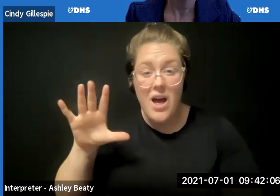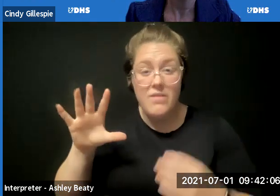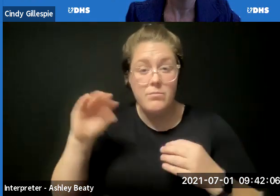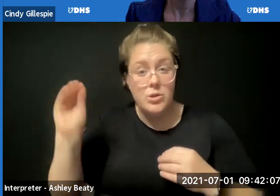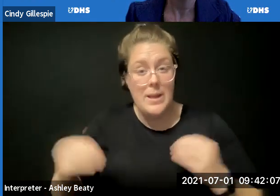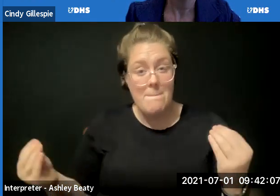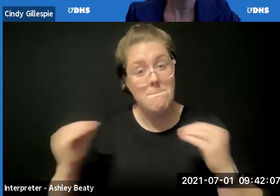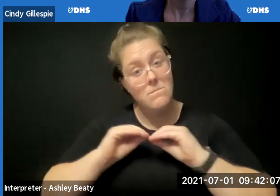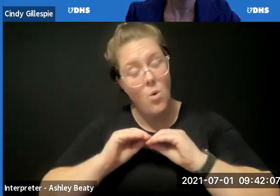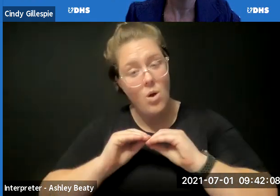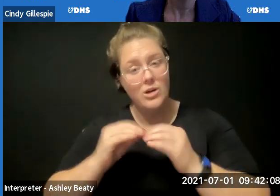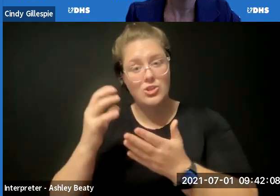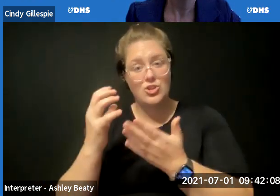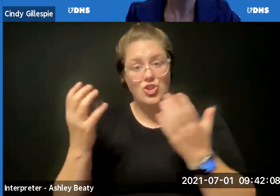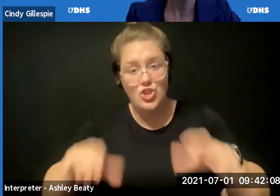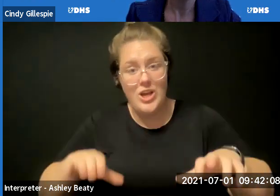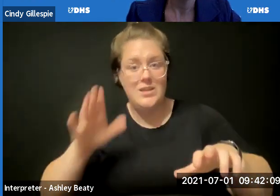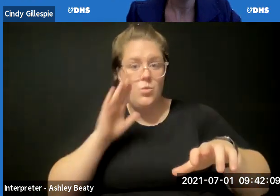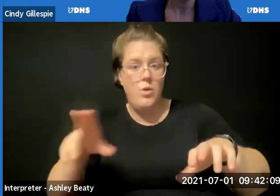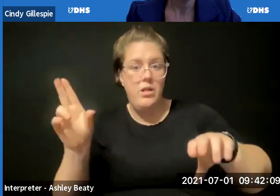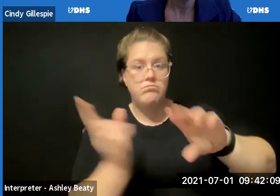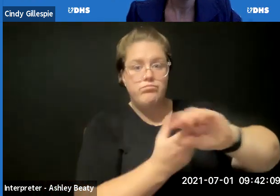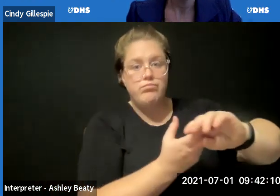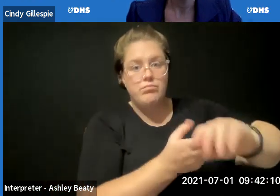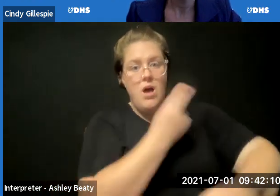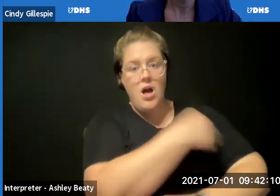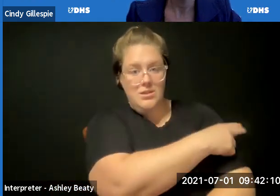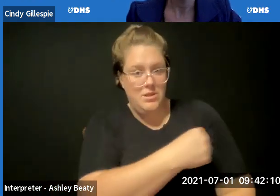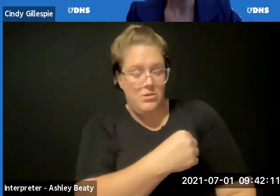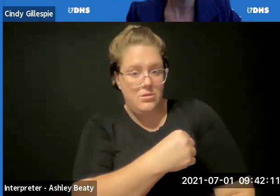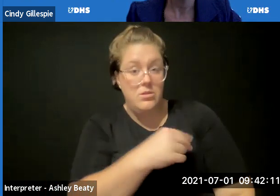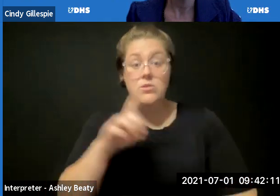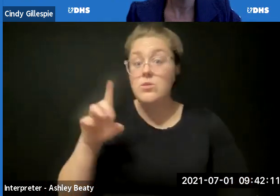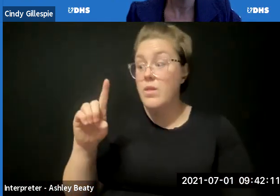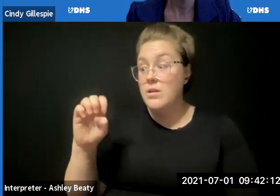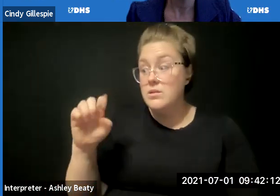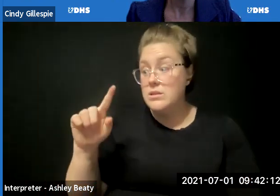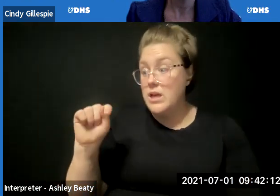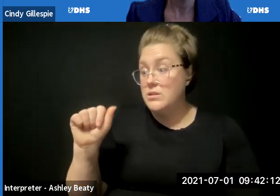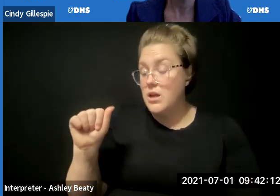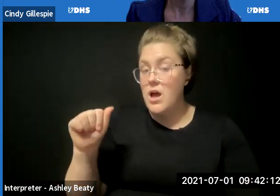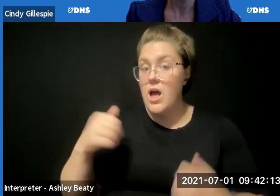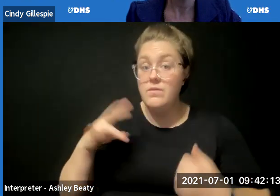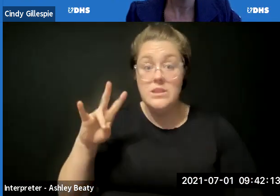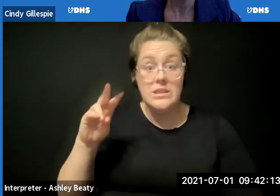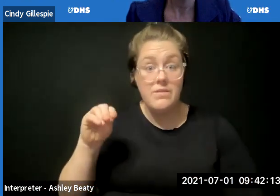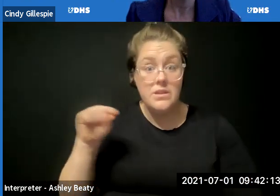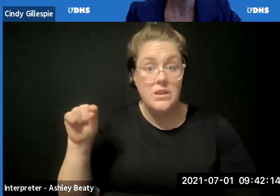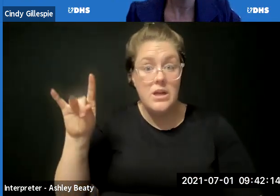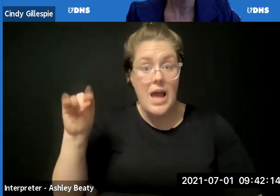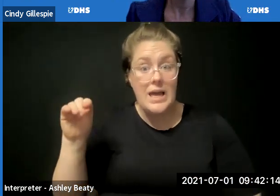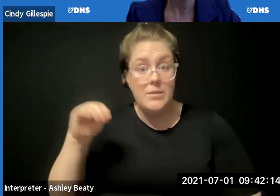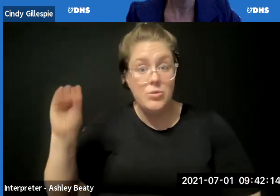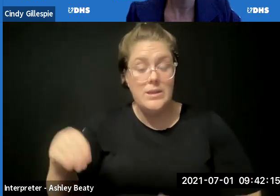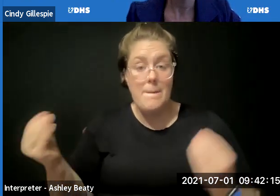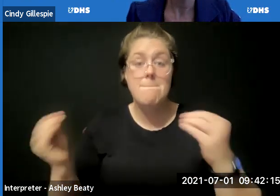hospitalization. So not only with the Delta variant, not only do you have a 70 to 80% greater chance of getting